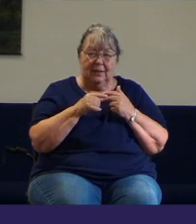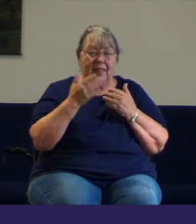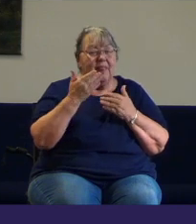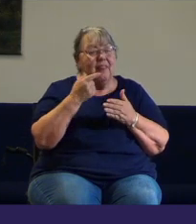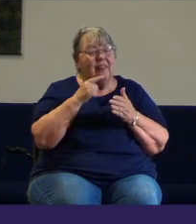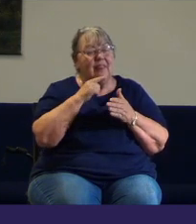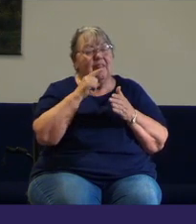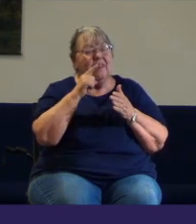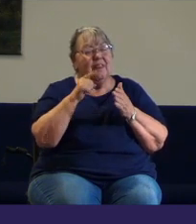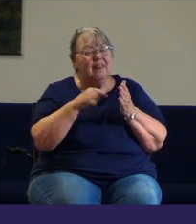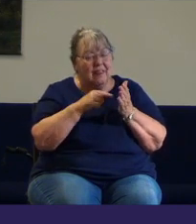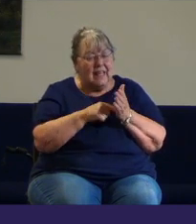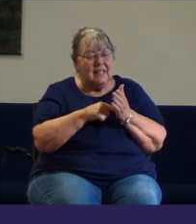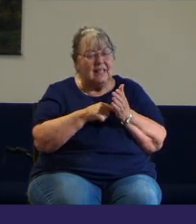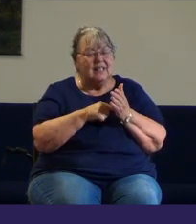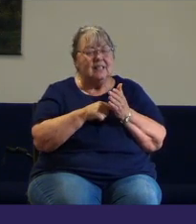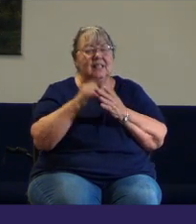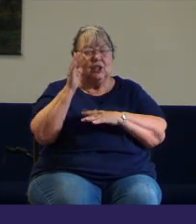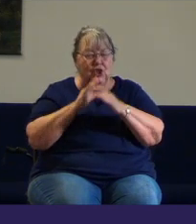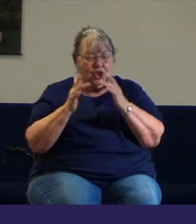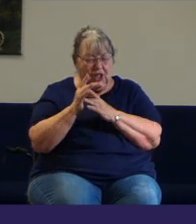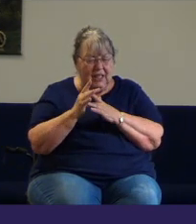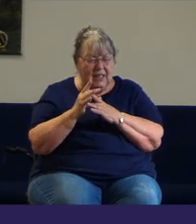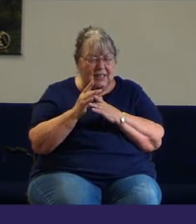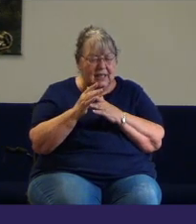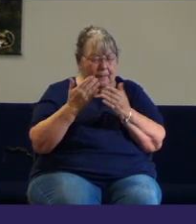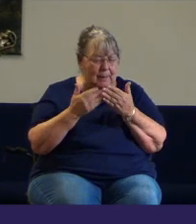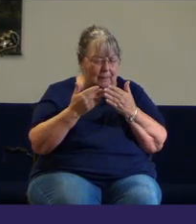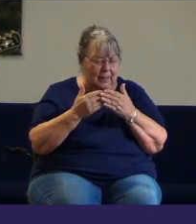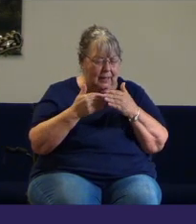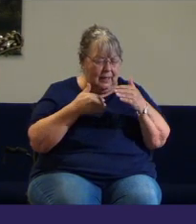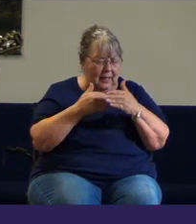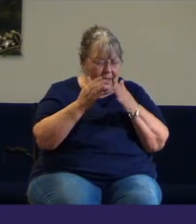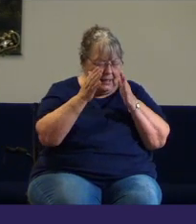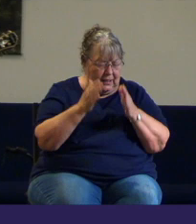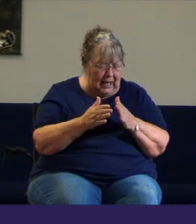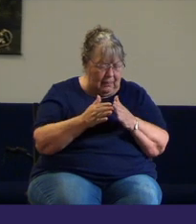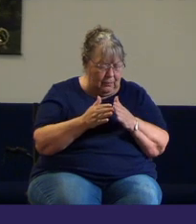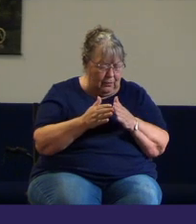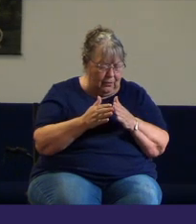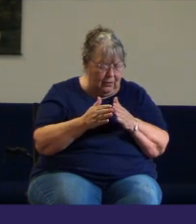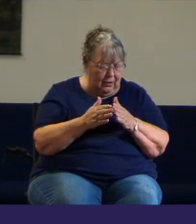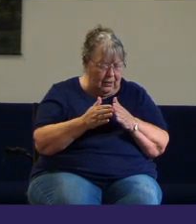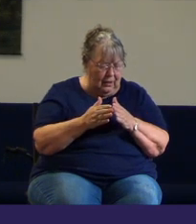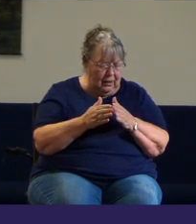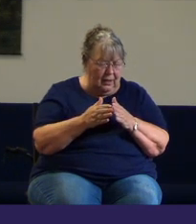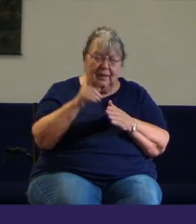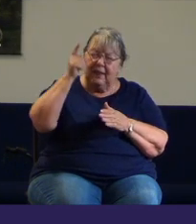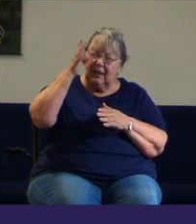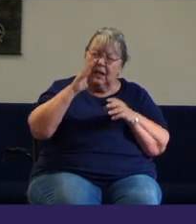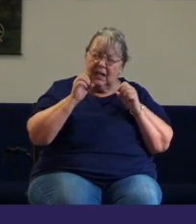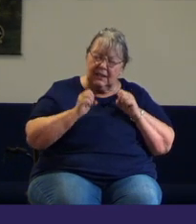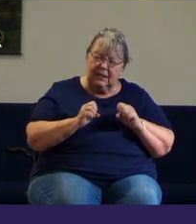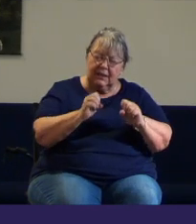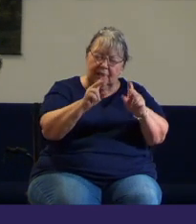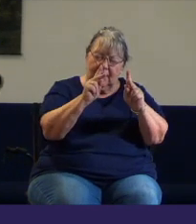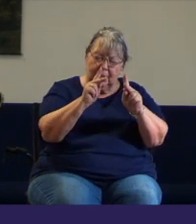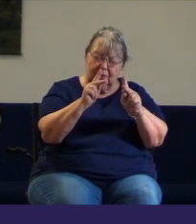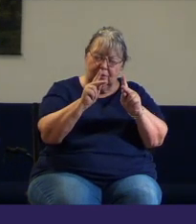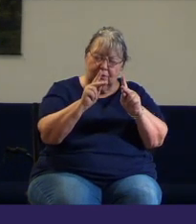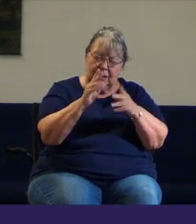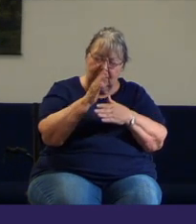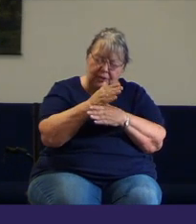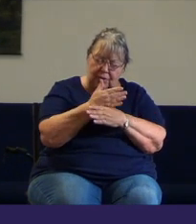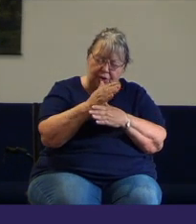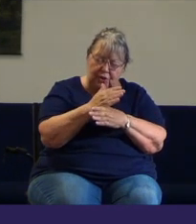Holy Spirit. If there's a neighbor in your community that you know God's given you opportunity to tell and you haven't, I want